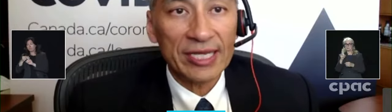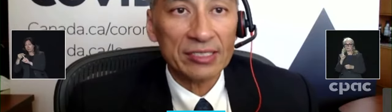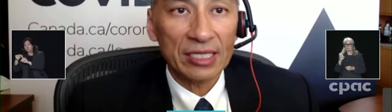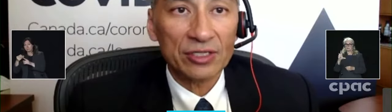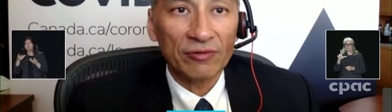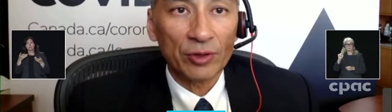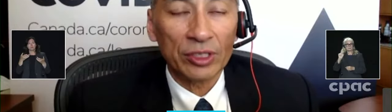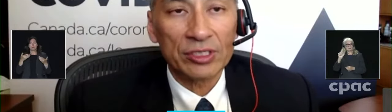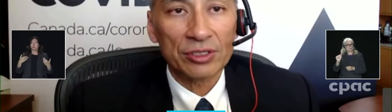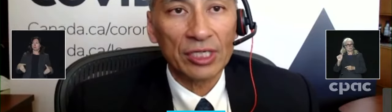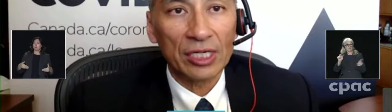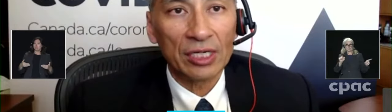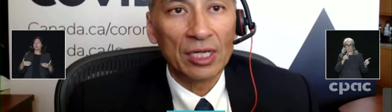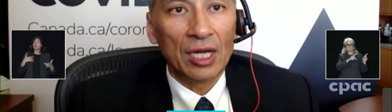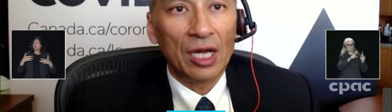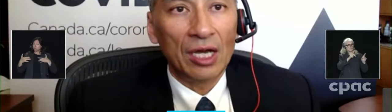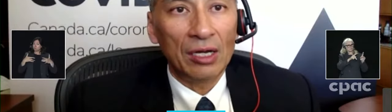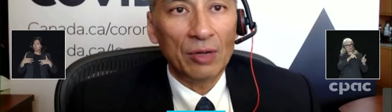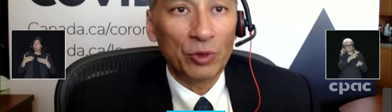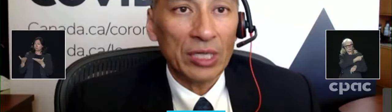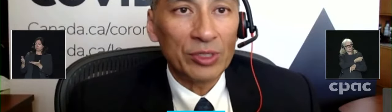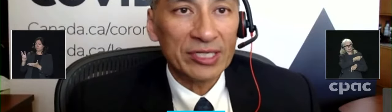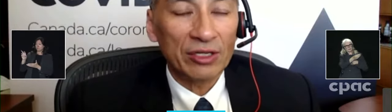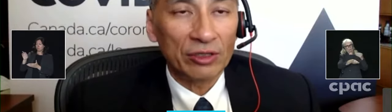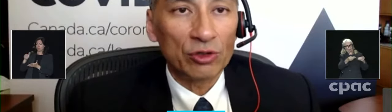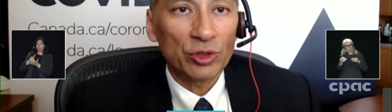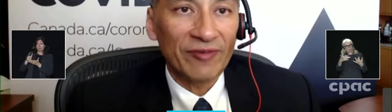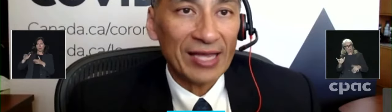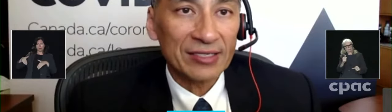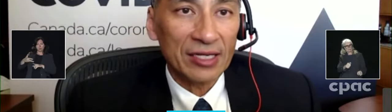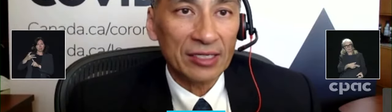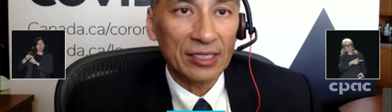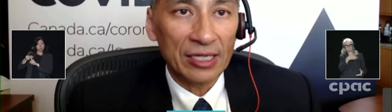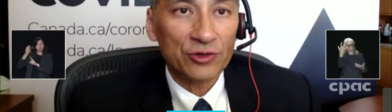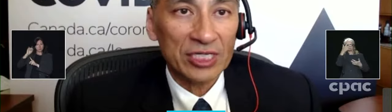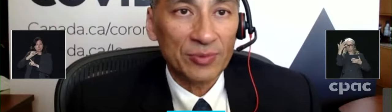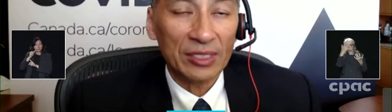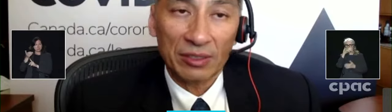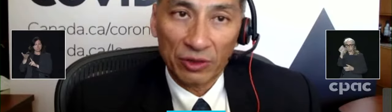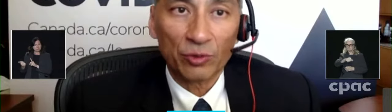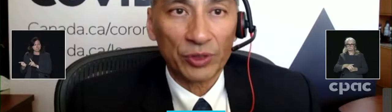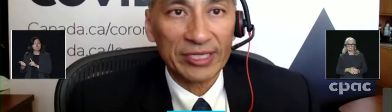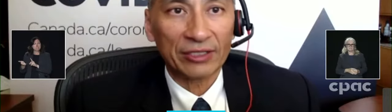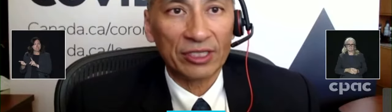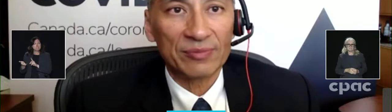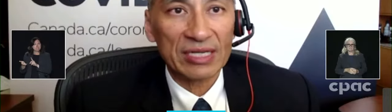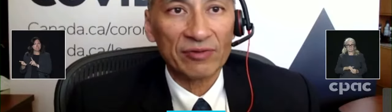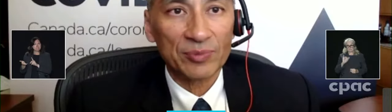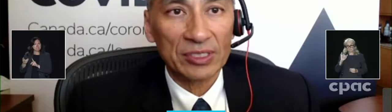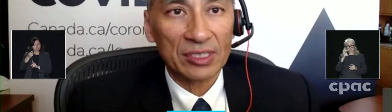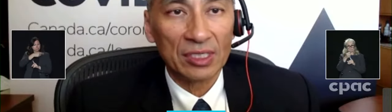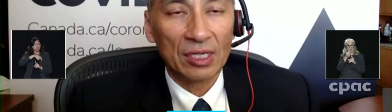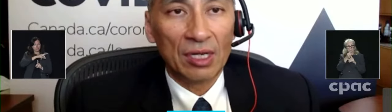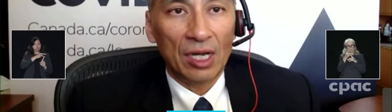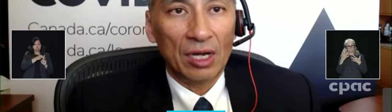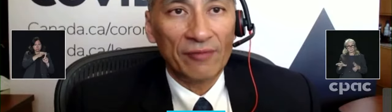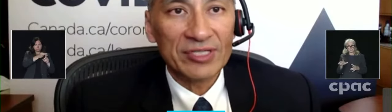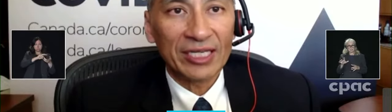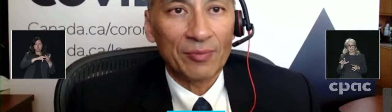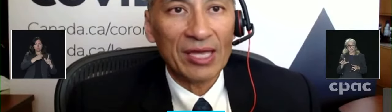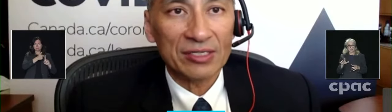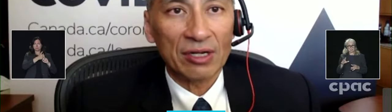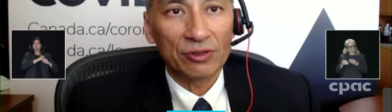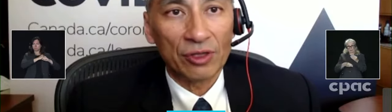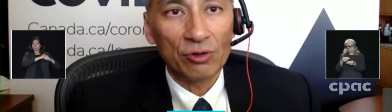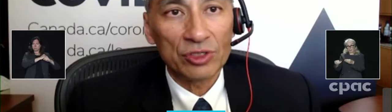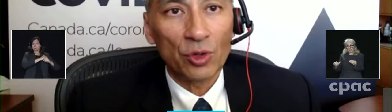to others. Yes, that's all very concerning. I would say that those who are vaccinated and transmit, they're protected themselves, but